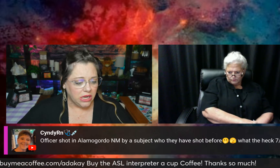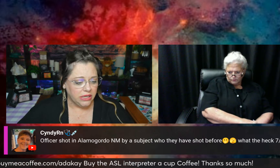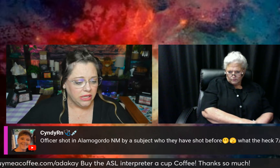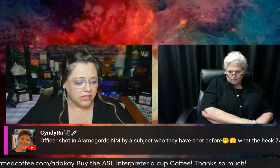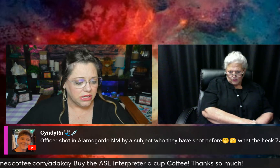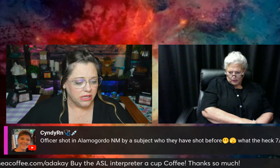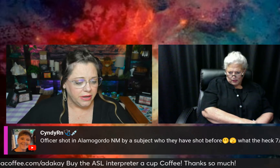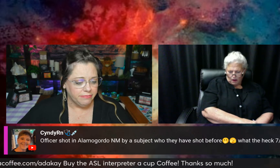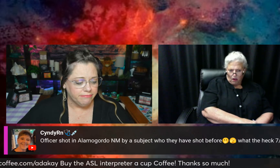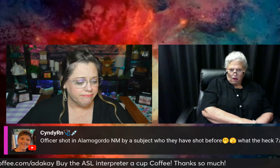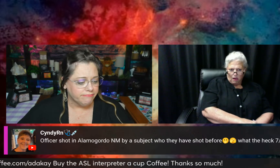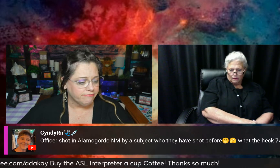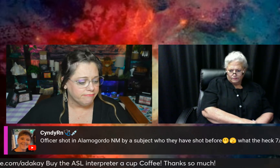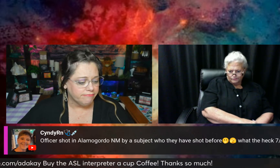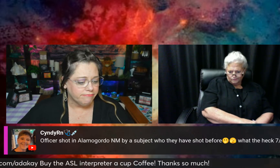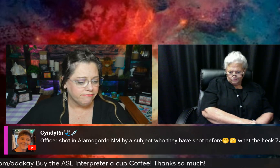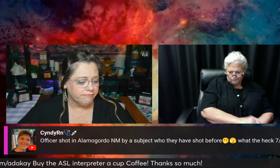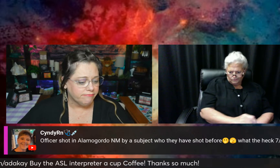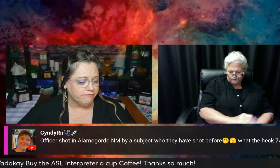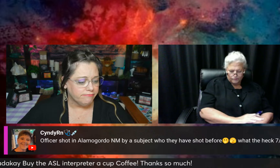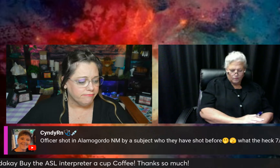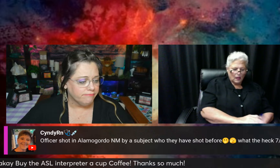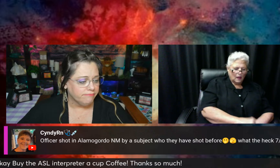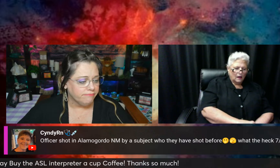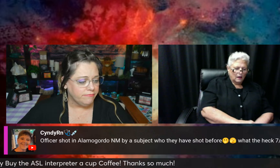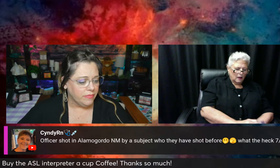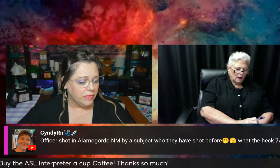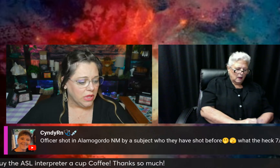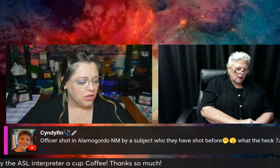He died late Sunday.